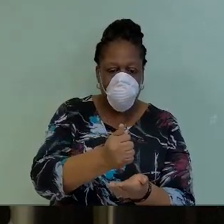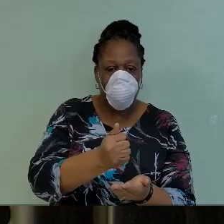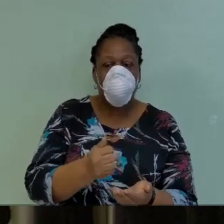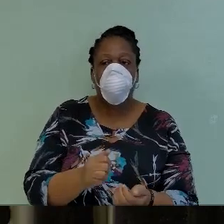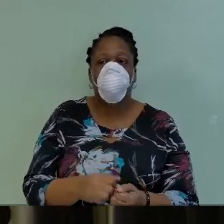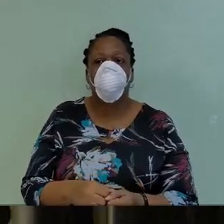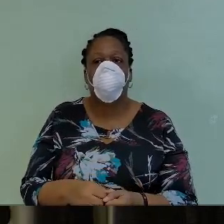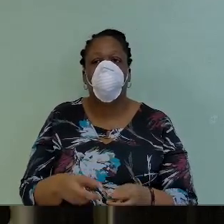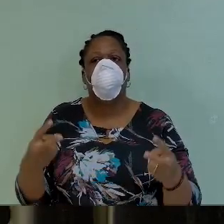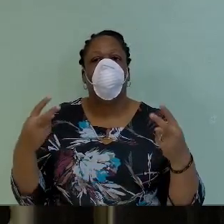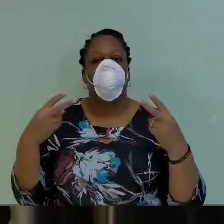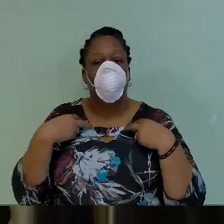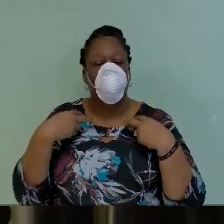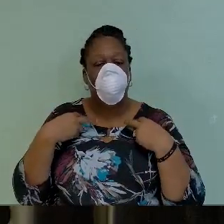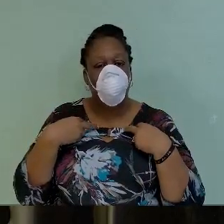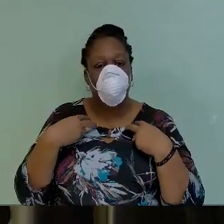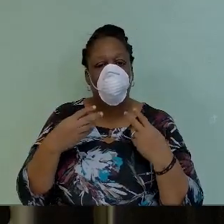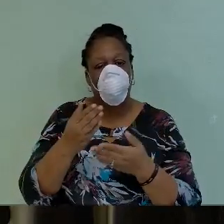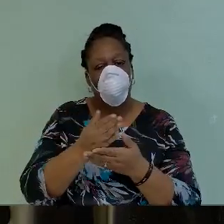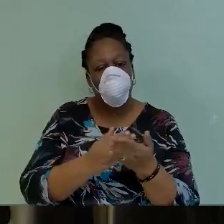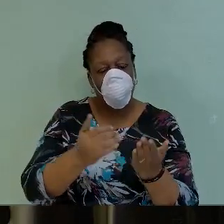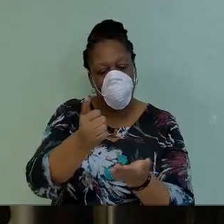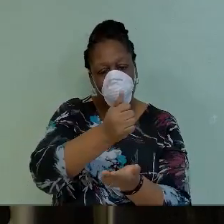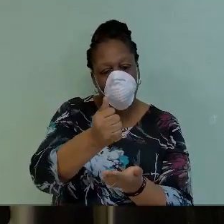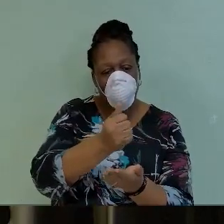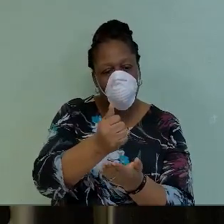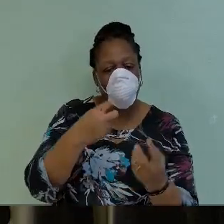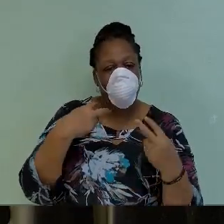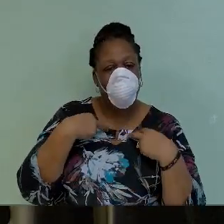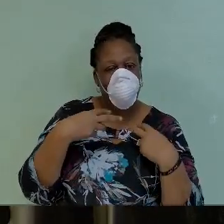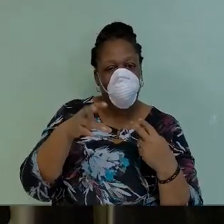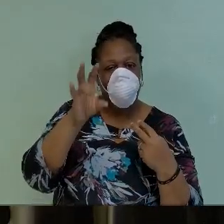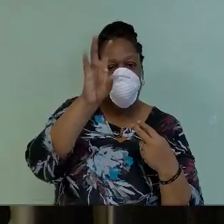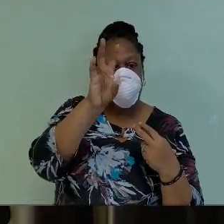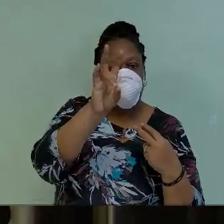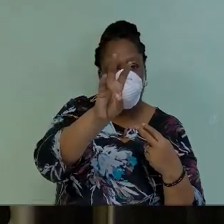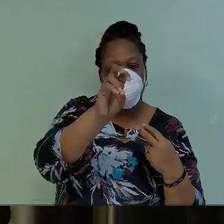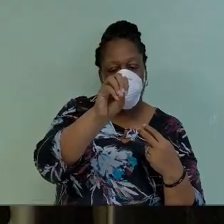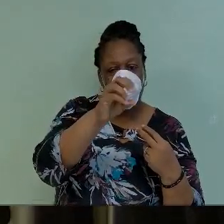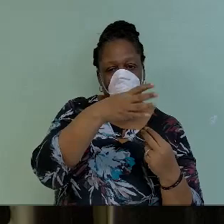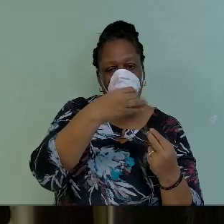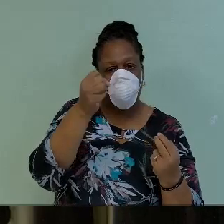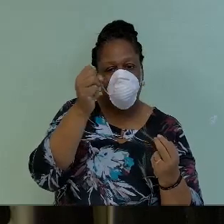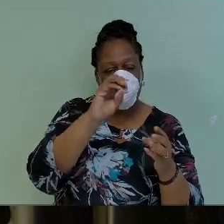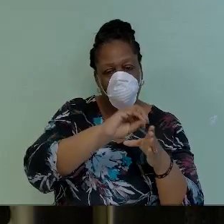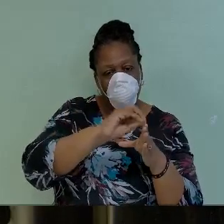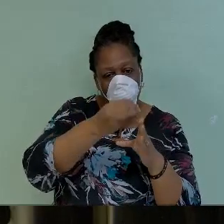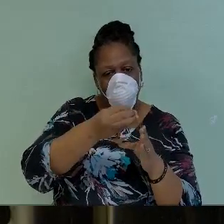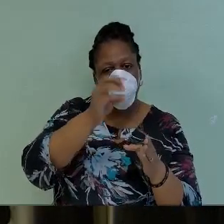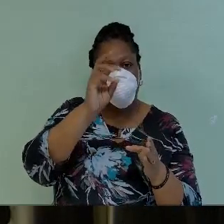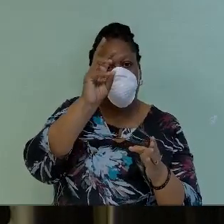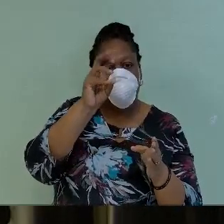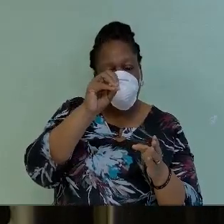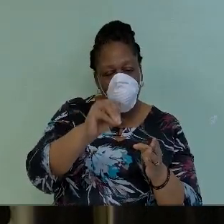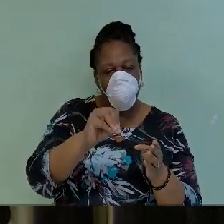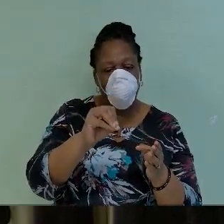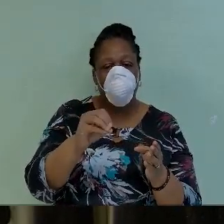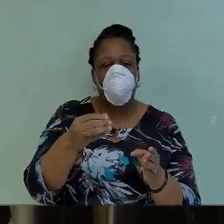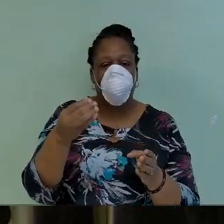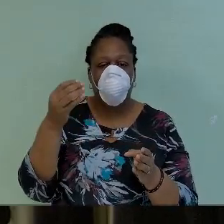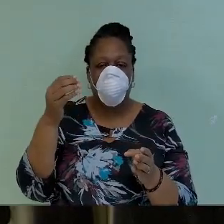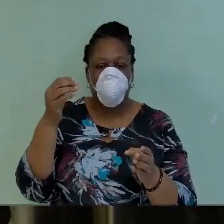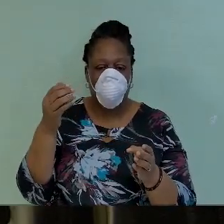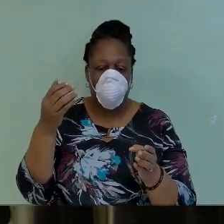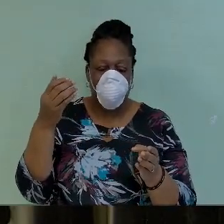anywhere between 60 and 70% alcohol. However, because there are other additives inside,